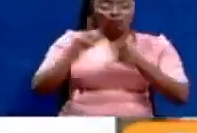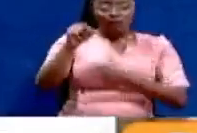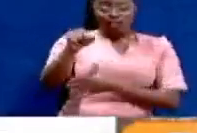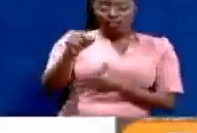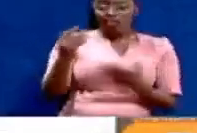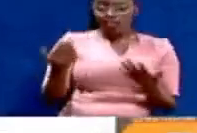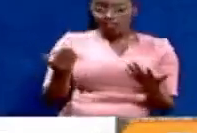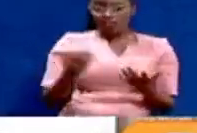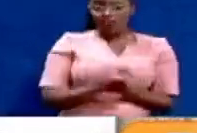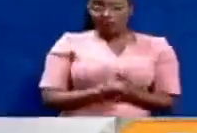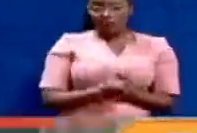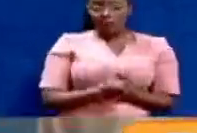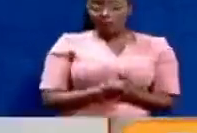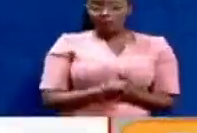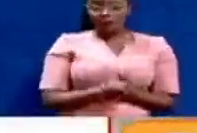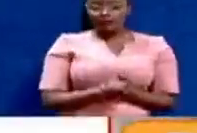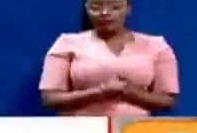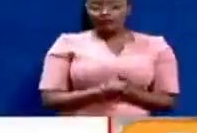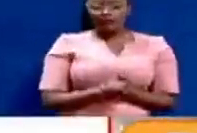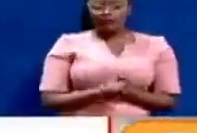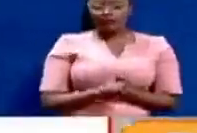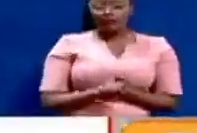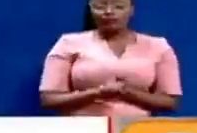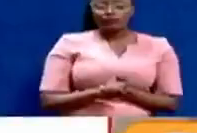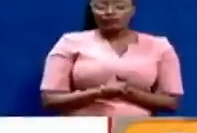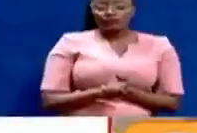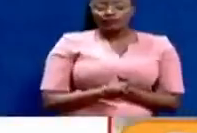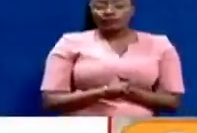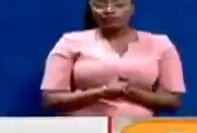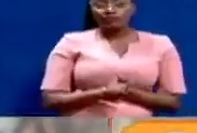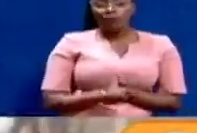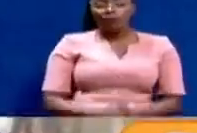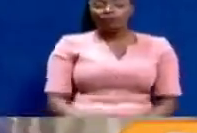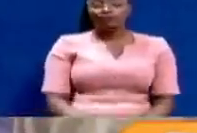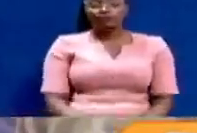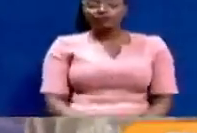Faizal Ahmed, Citizen TV, Nairobi.